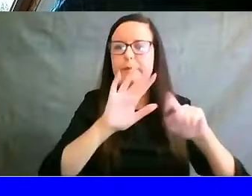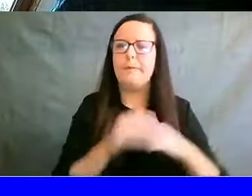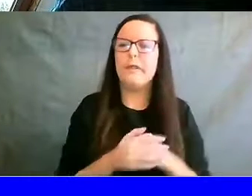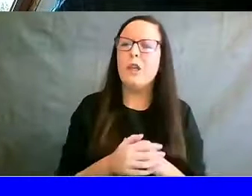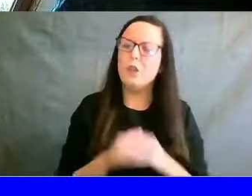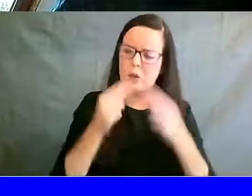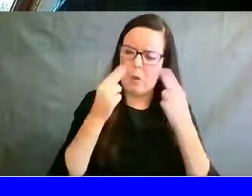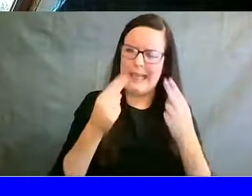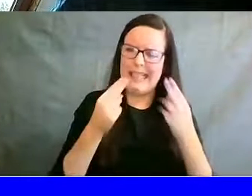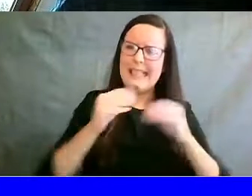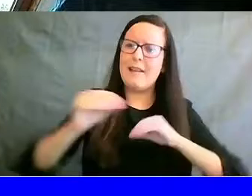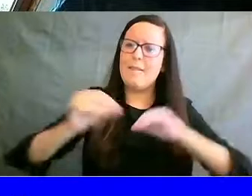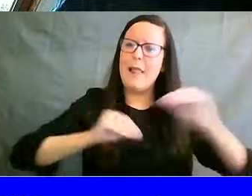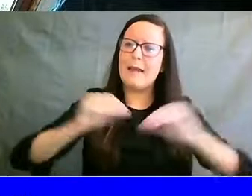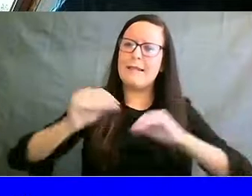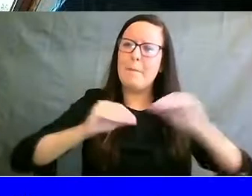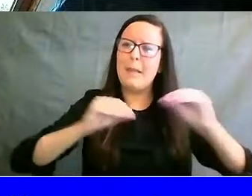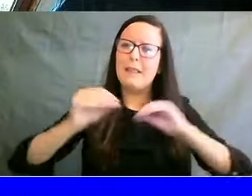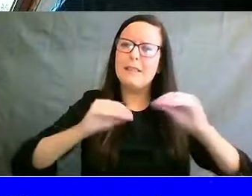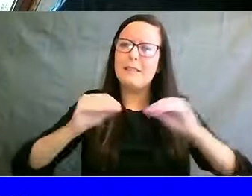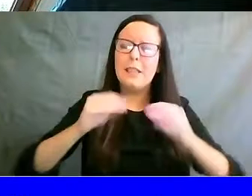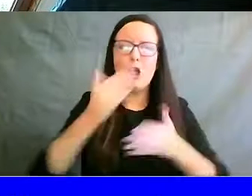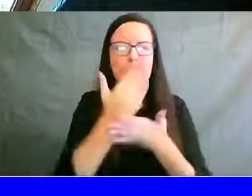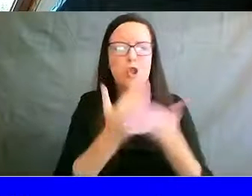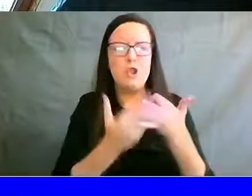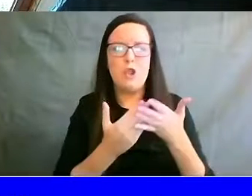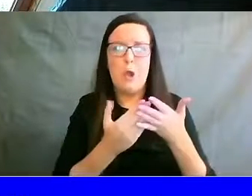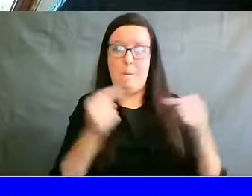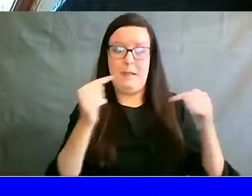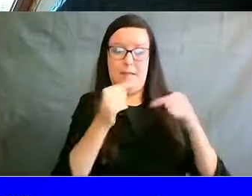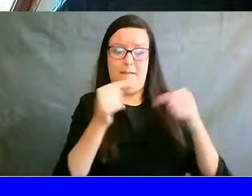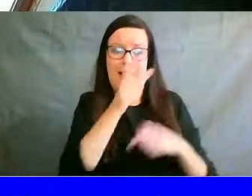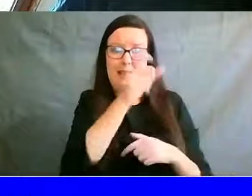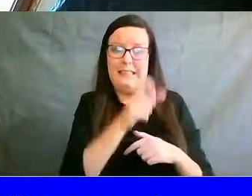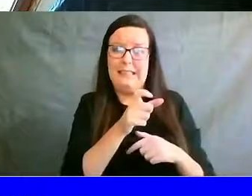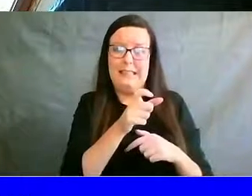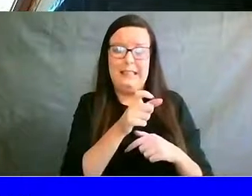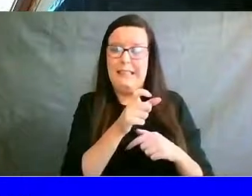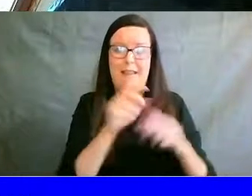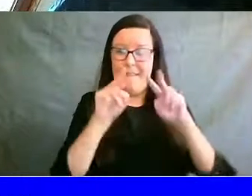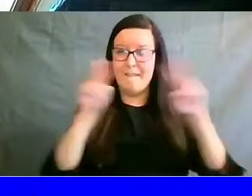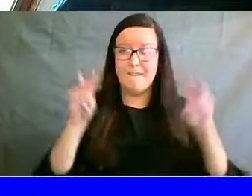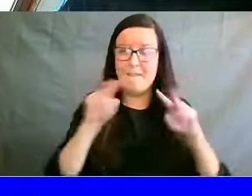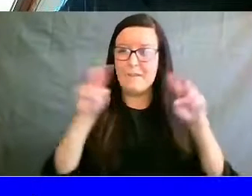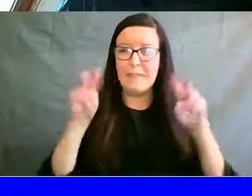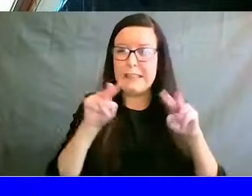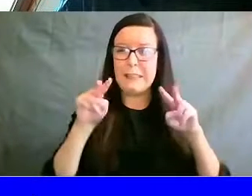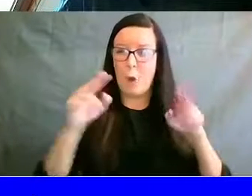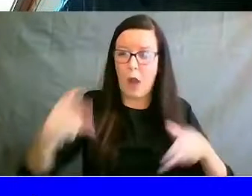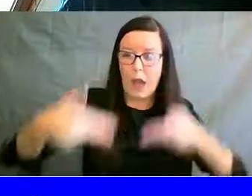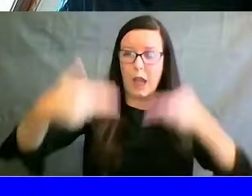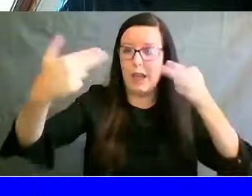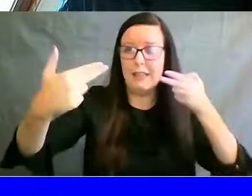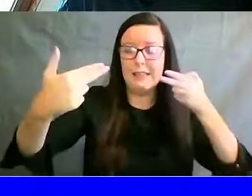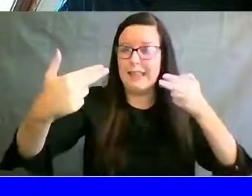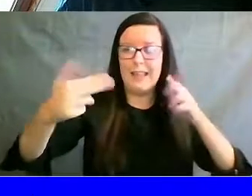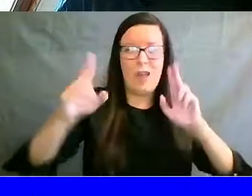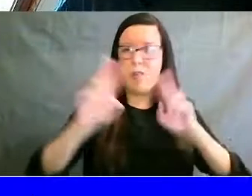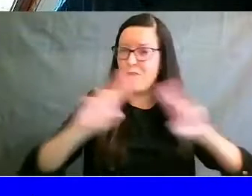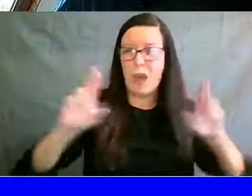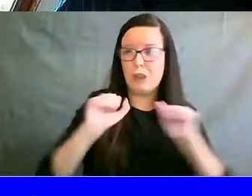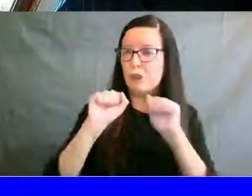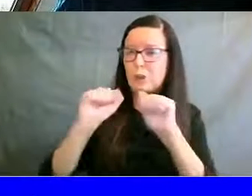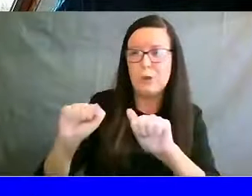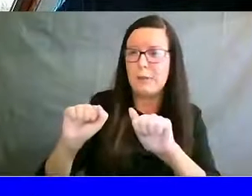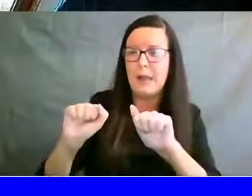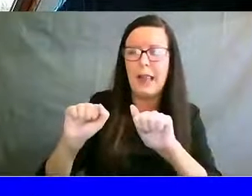video hearings. For some defendants, they're simply not suitable. They really struggle to engage and they really